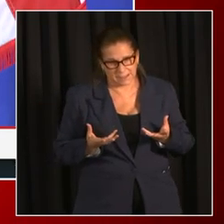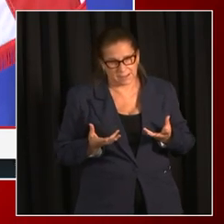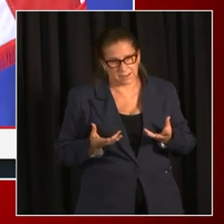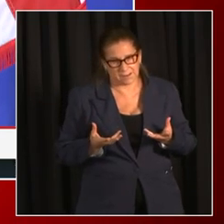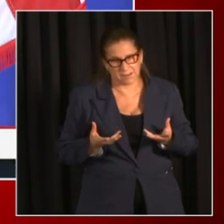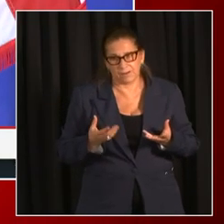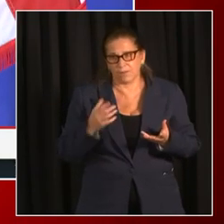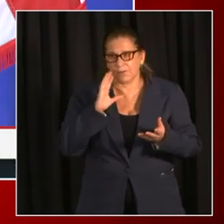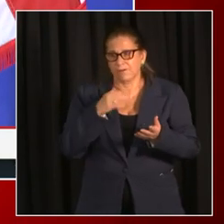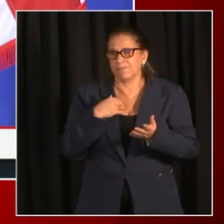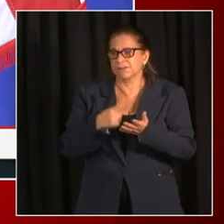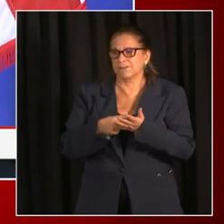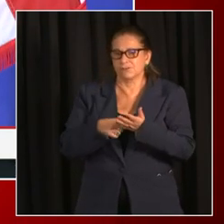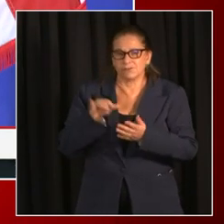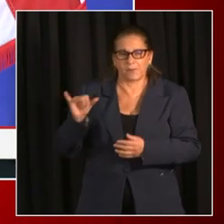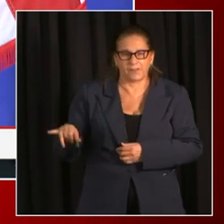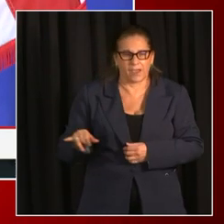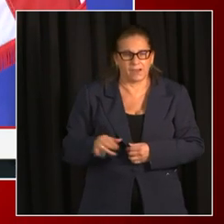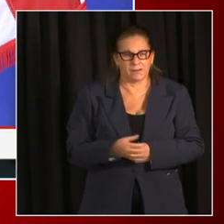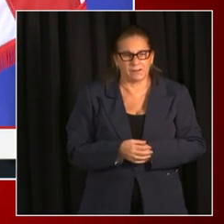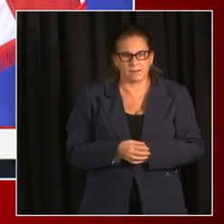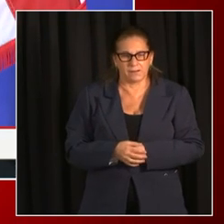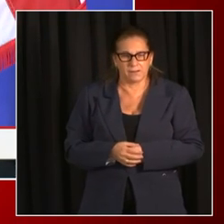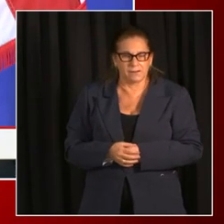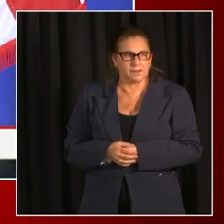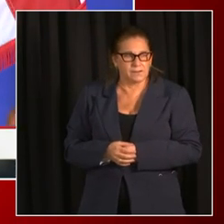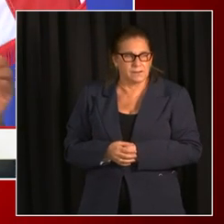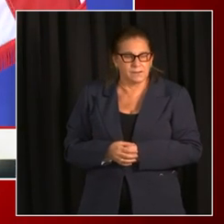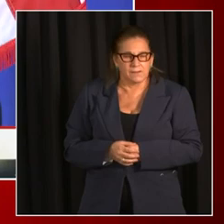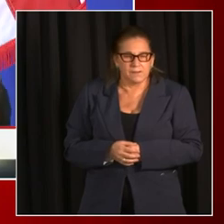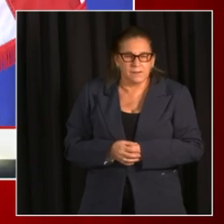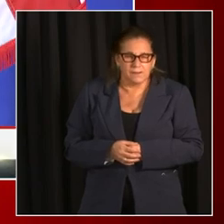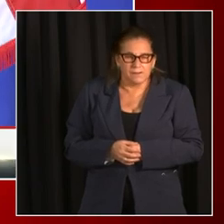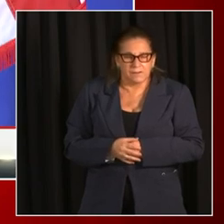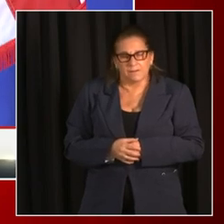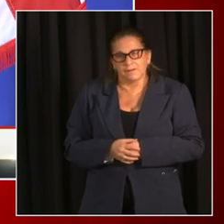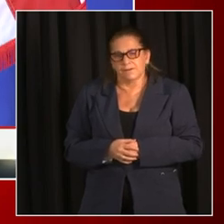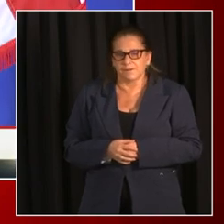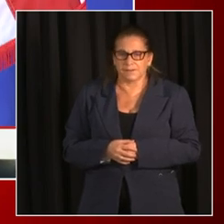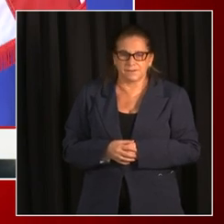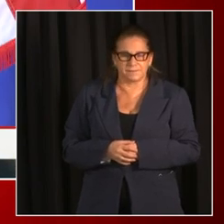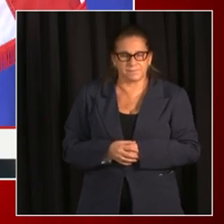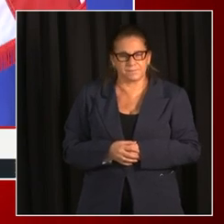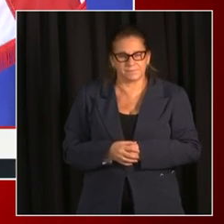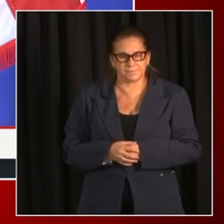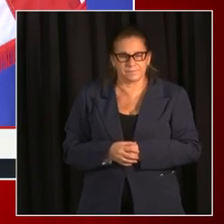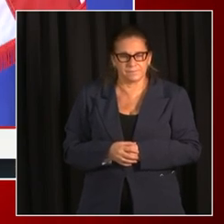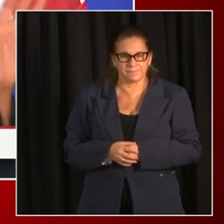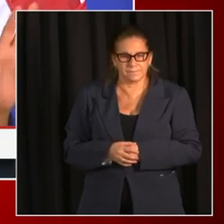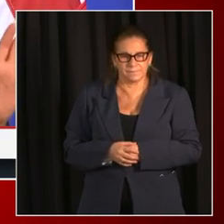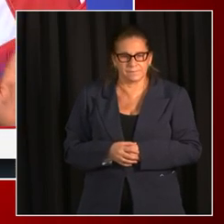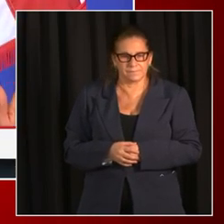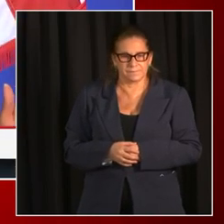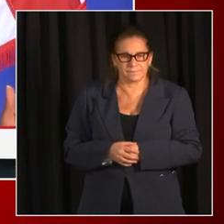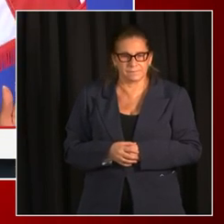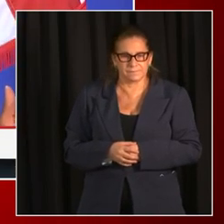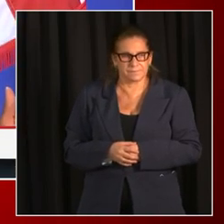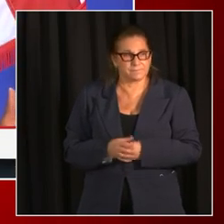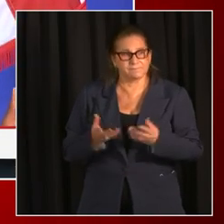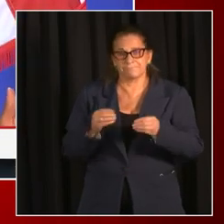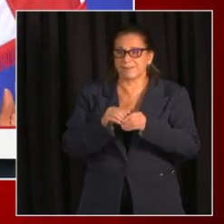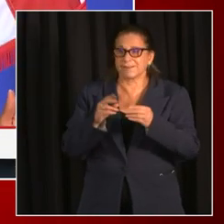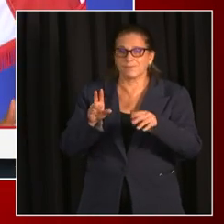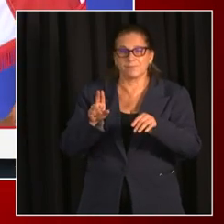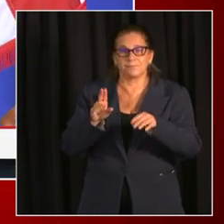discussion about that. But I think that we cannot, in a normal